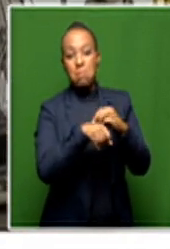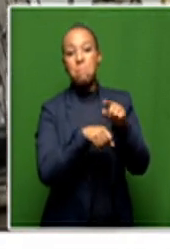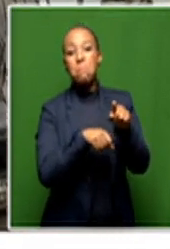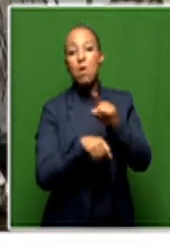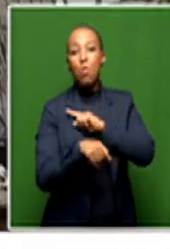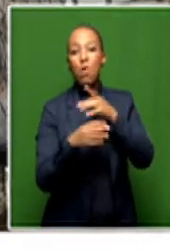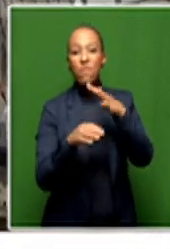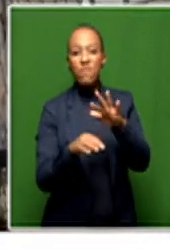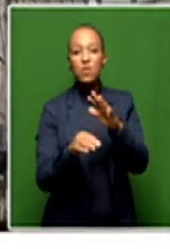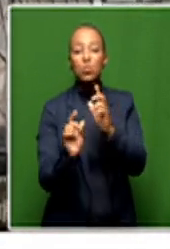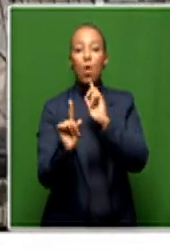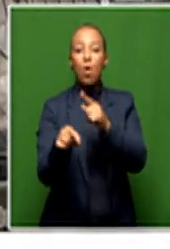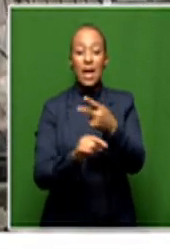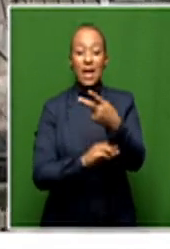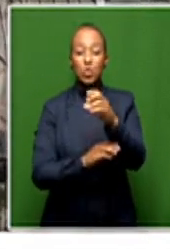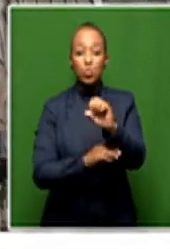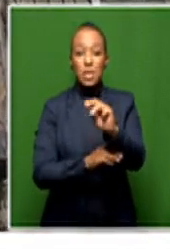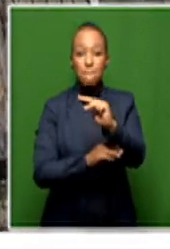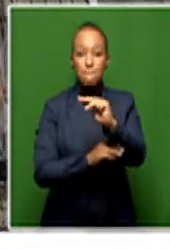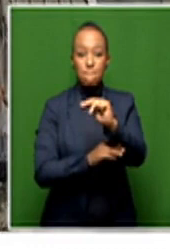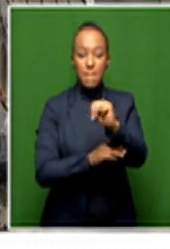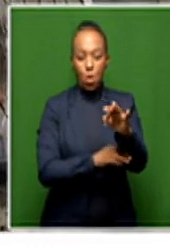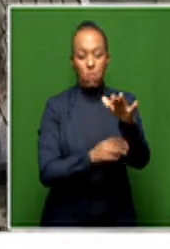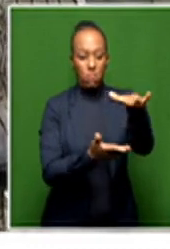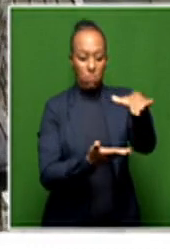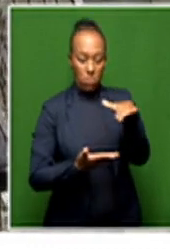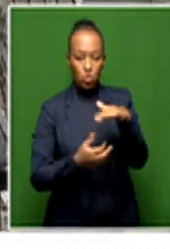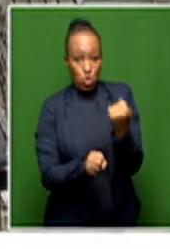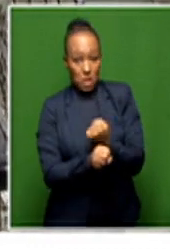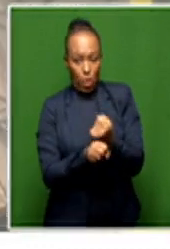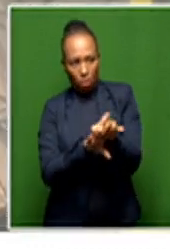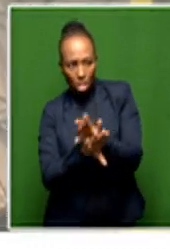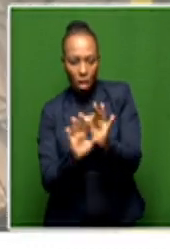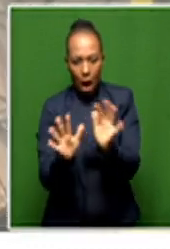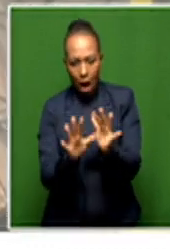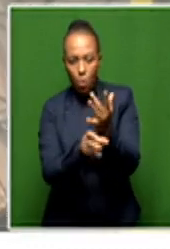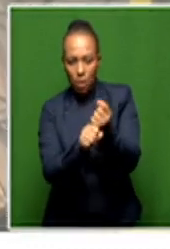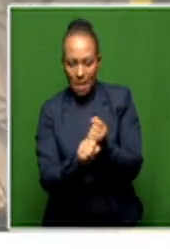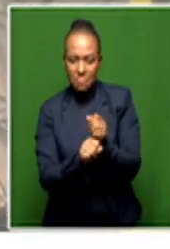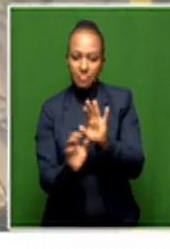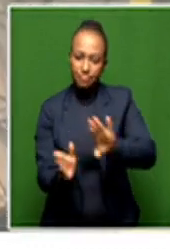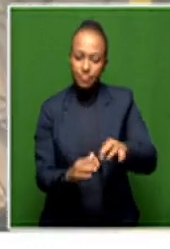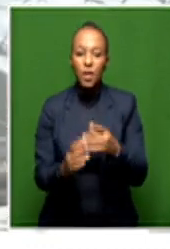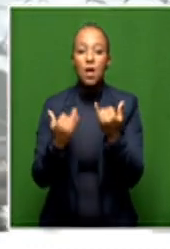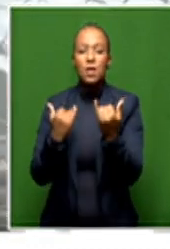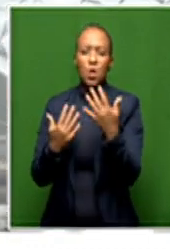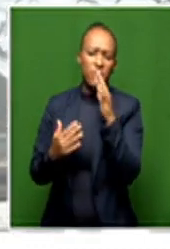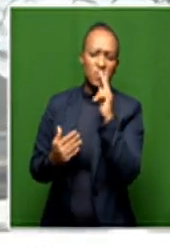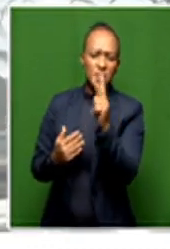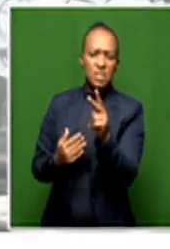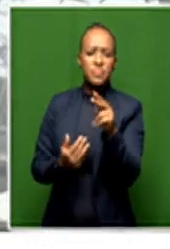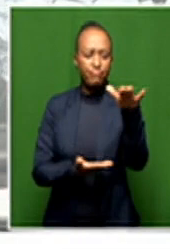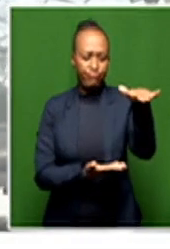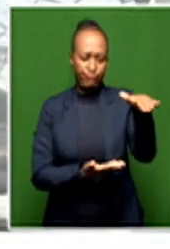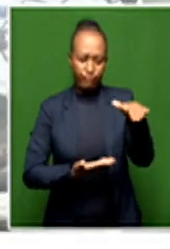we've ordered 20 million of those vaccines, so we need to work fast. But let's focus on the here and now. So we've seen these vaccines that have